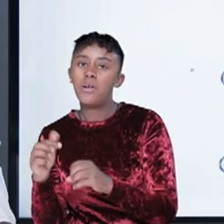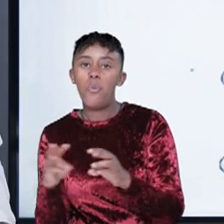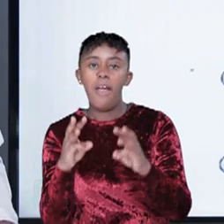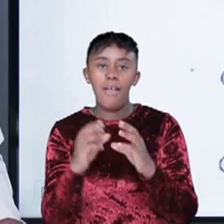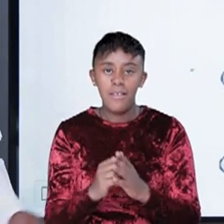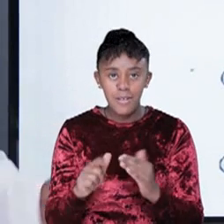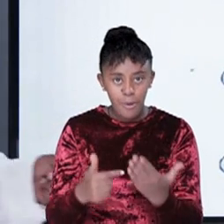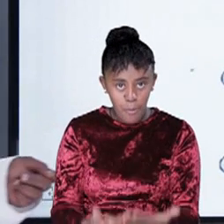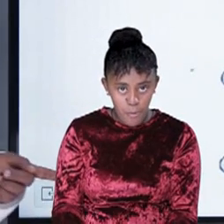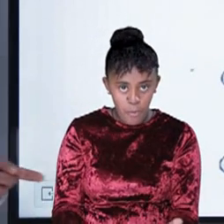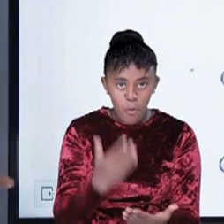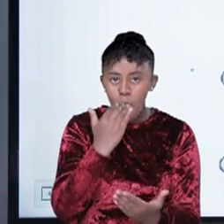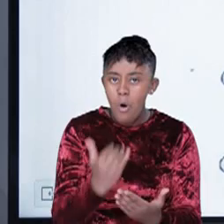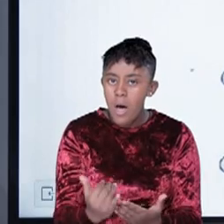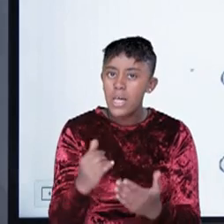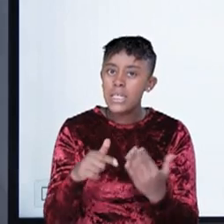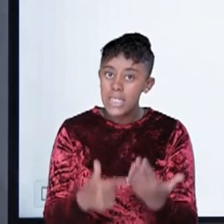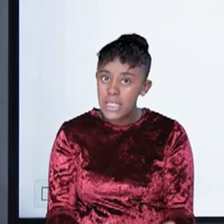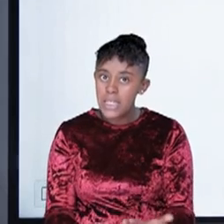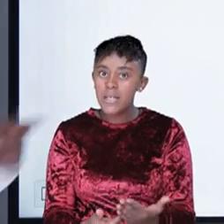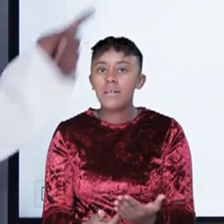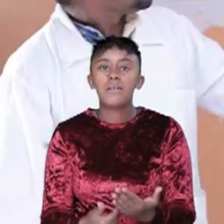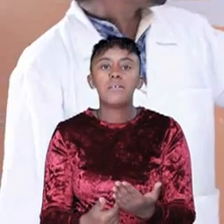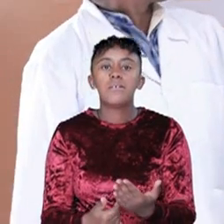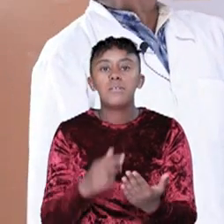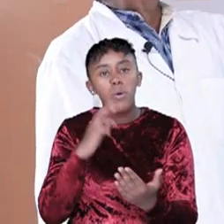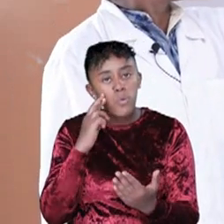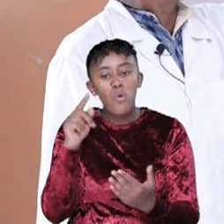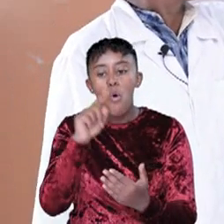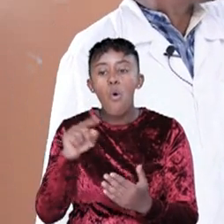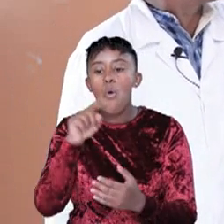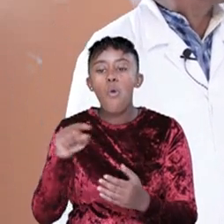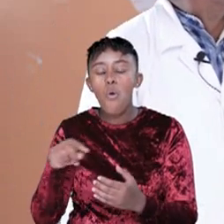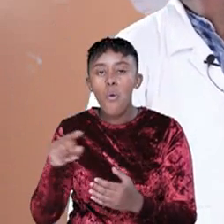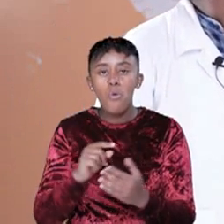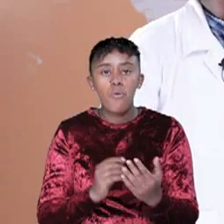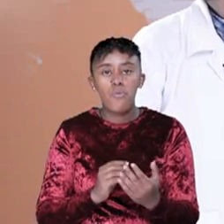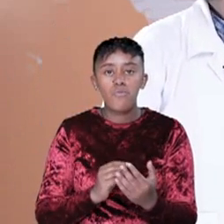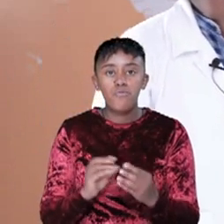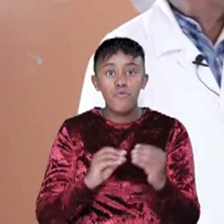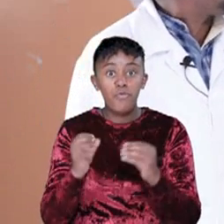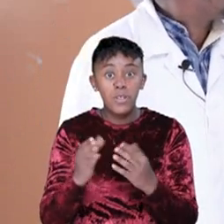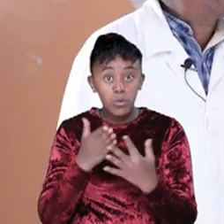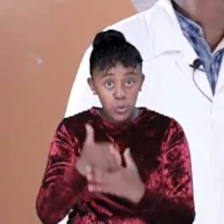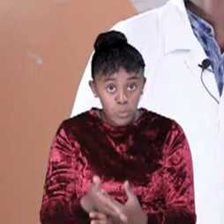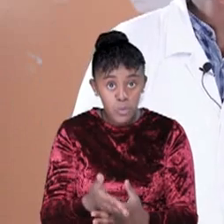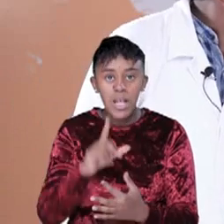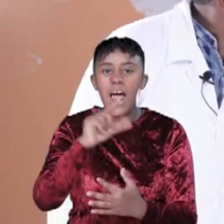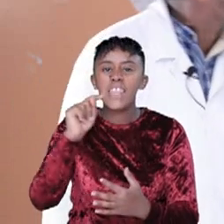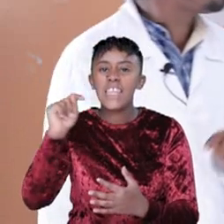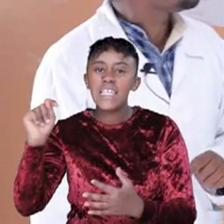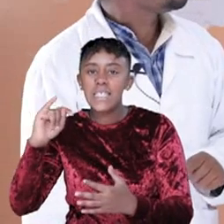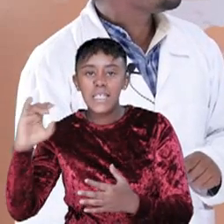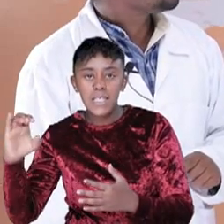way. So, why is this? Why is this? The hole of appear to move through the lattice. The hole is moving